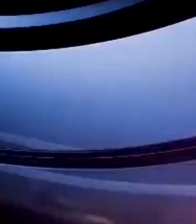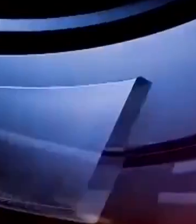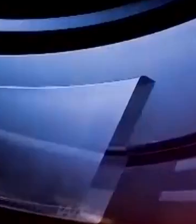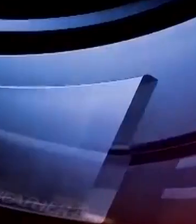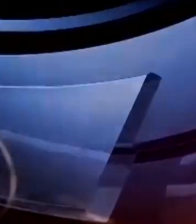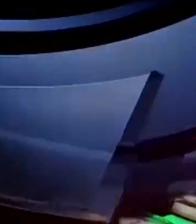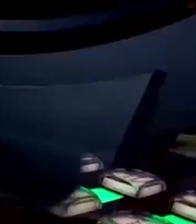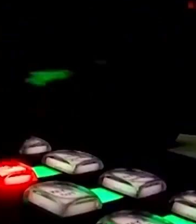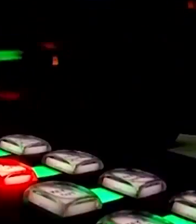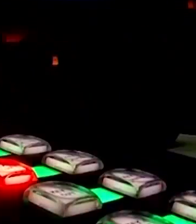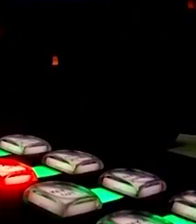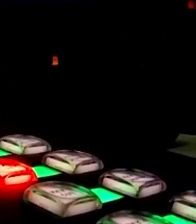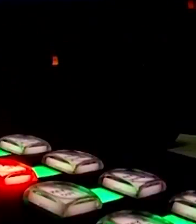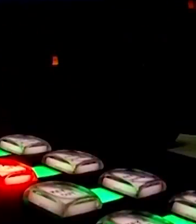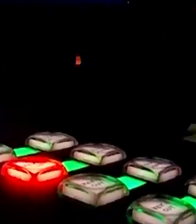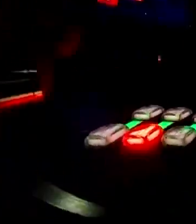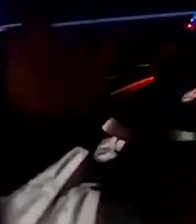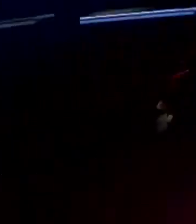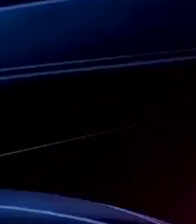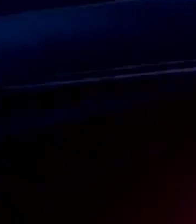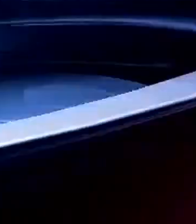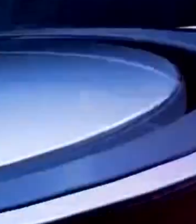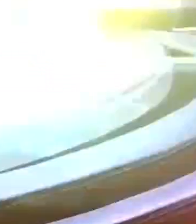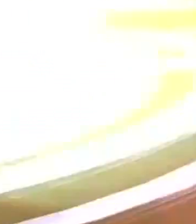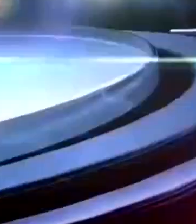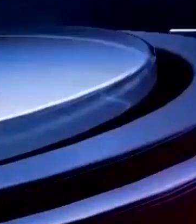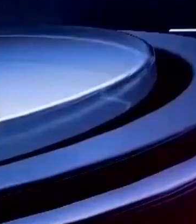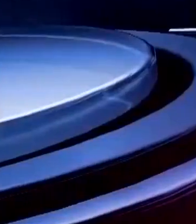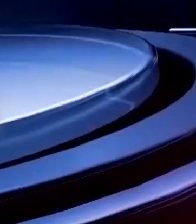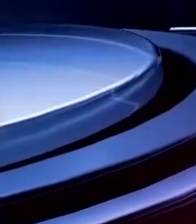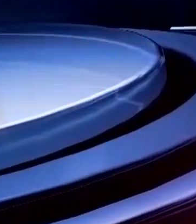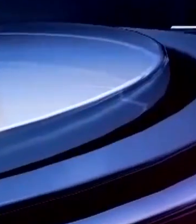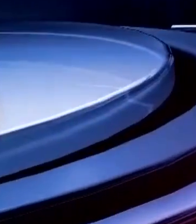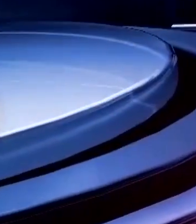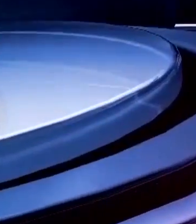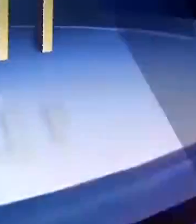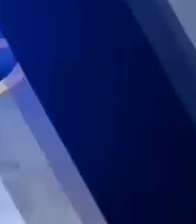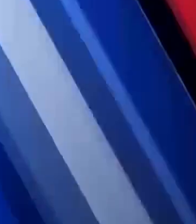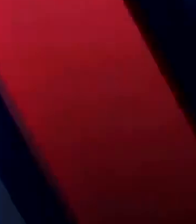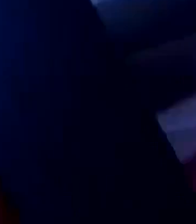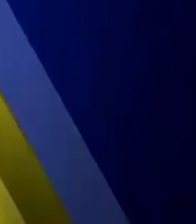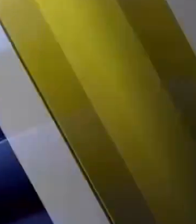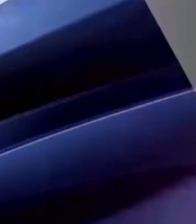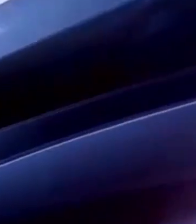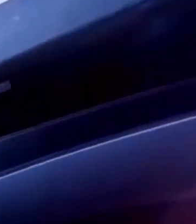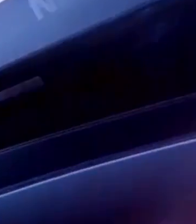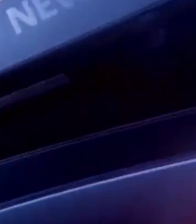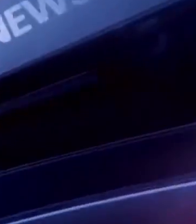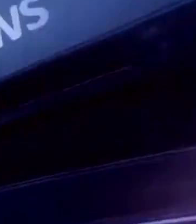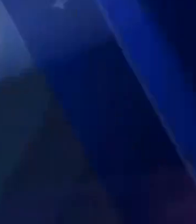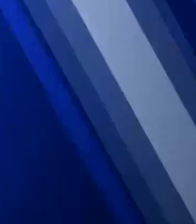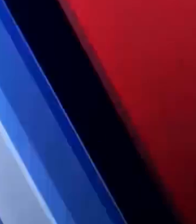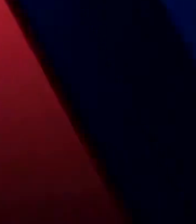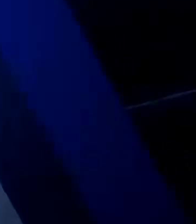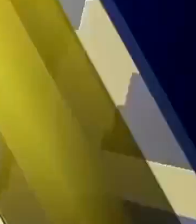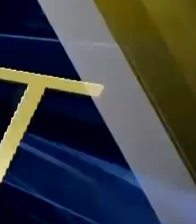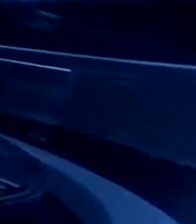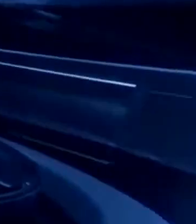Broadcasting from our studios in the Pine St. Michael, this is CBC News Night, starting now.